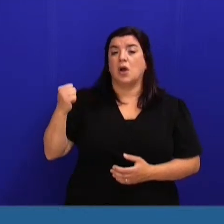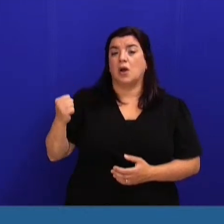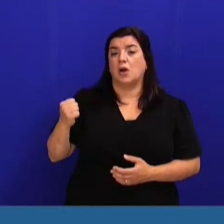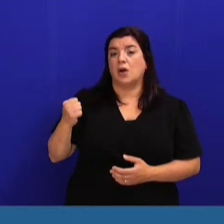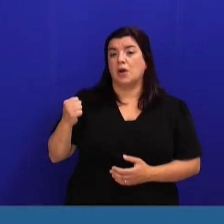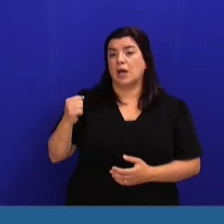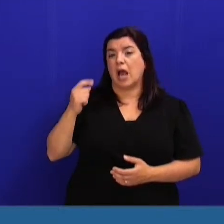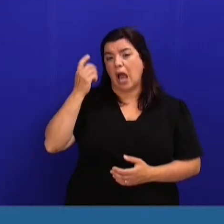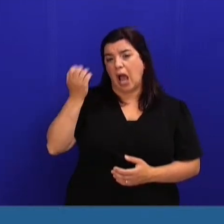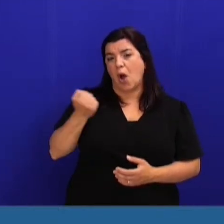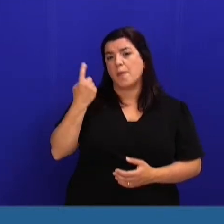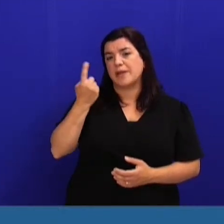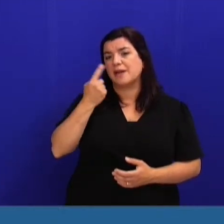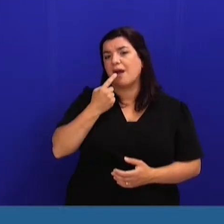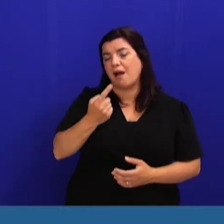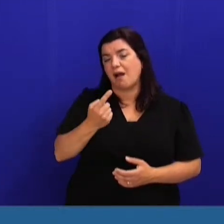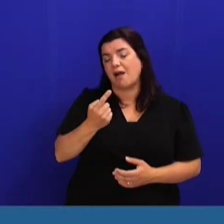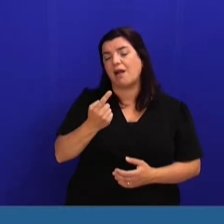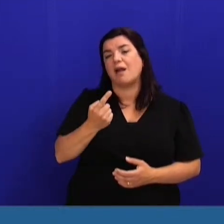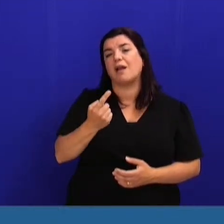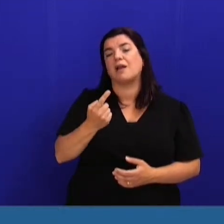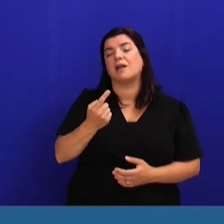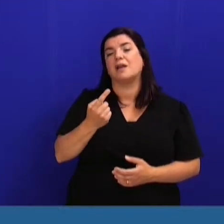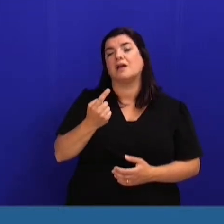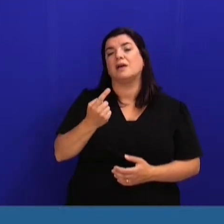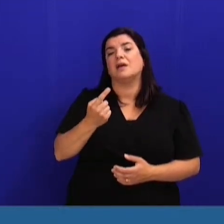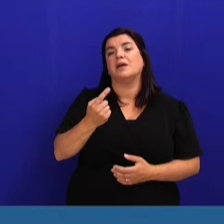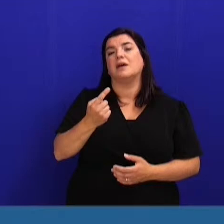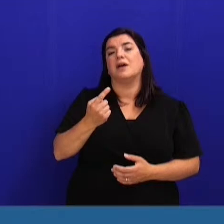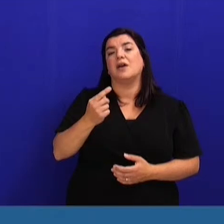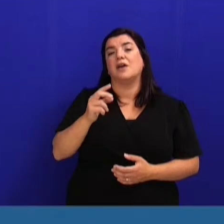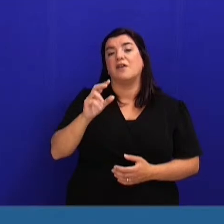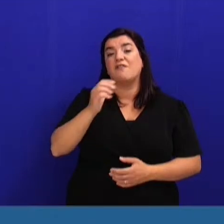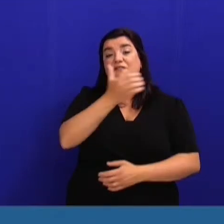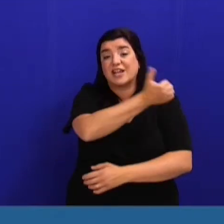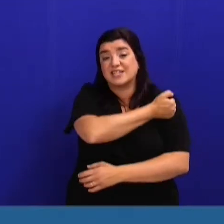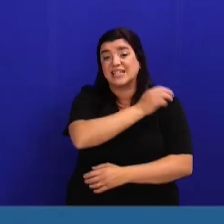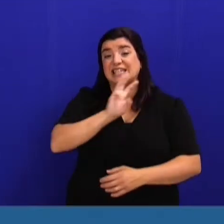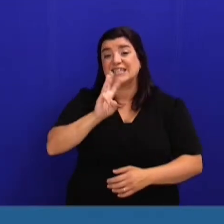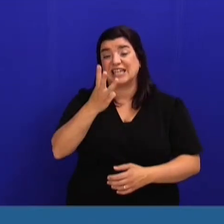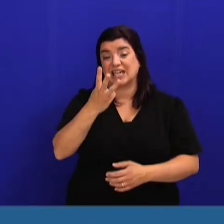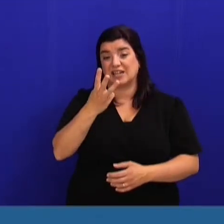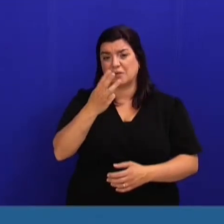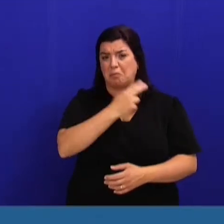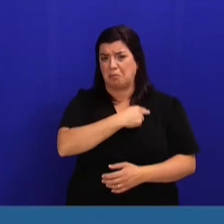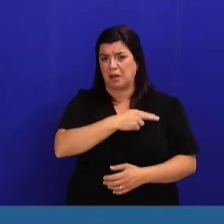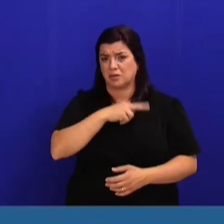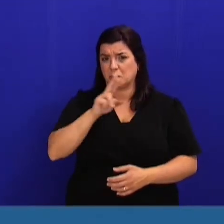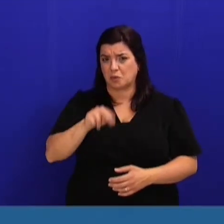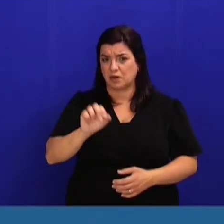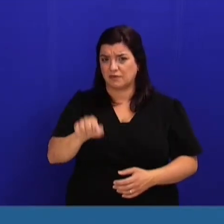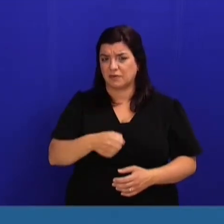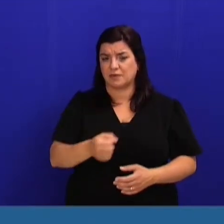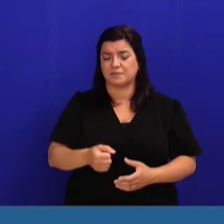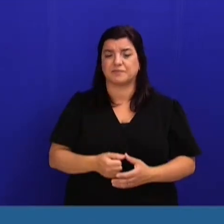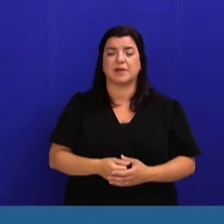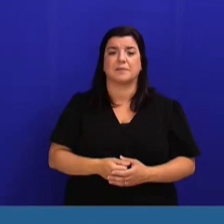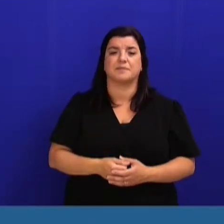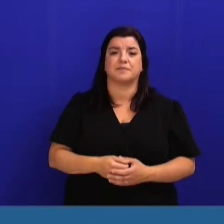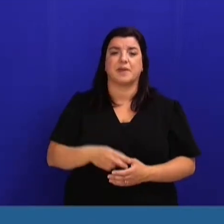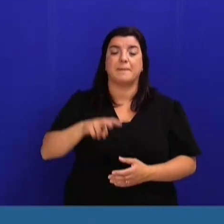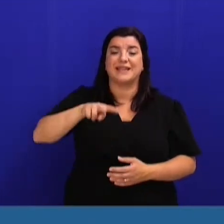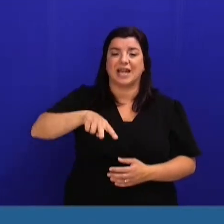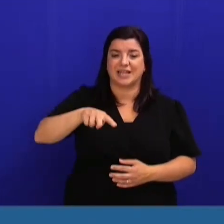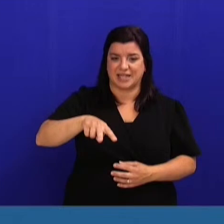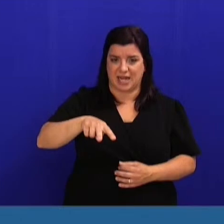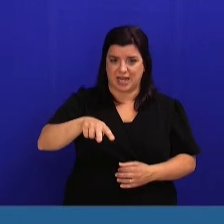you. Min nhar it-tnejn, mis-7 ta' Ġunju, il-numru ta' persuni li jistgħu jkunu flimkien fuq barra huwa